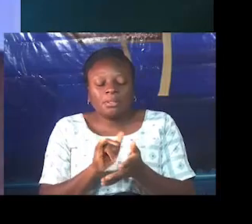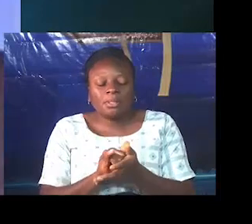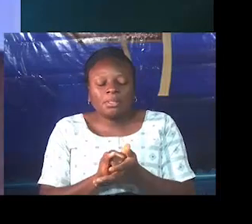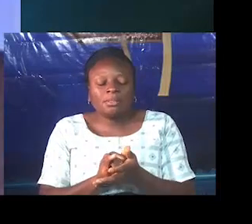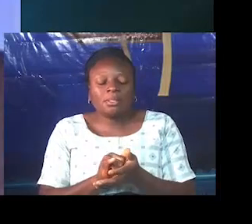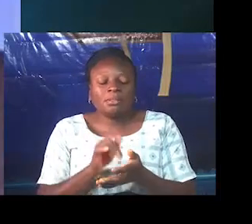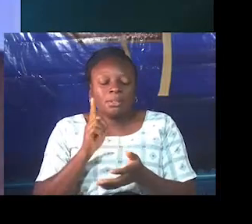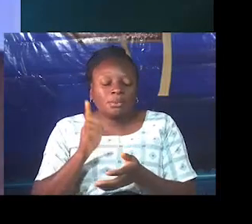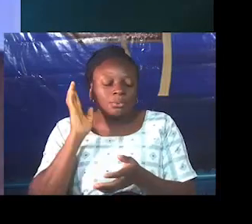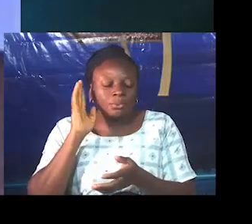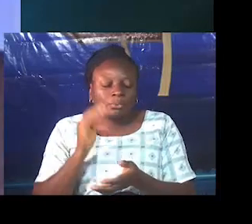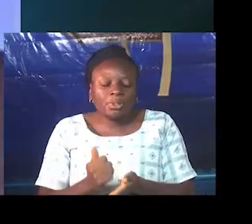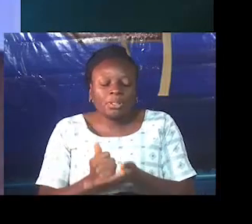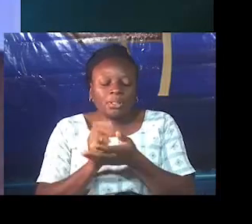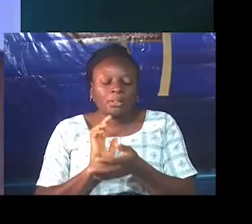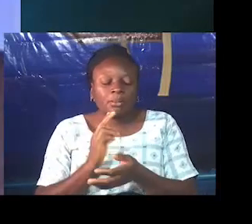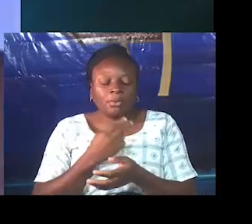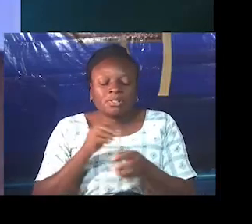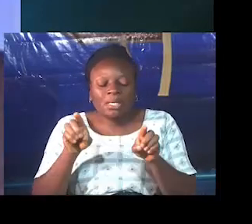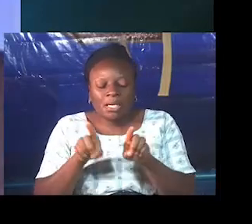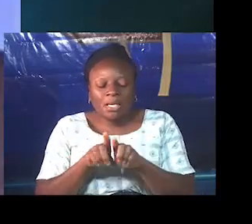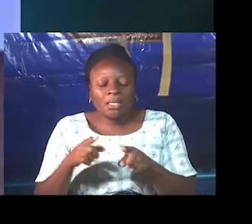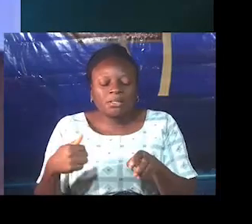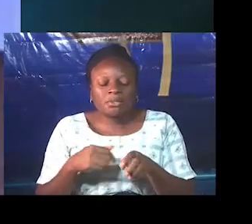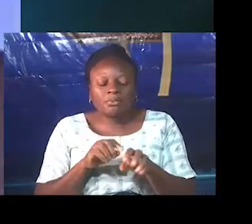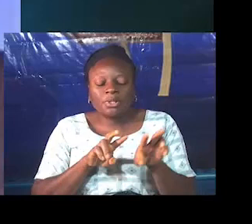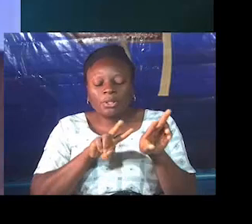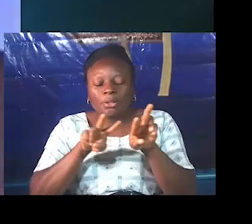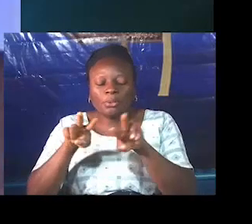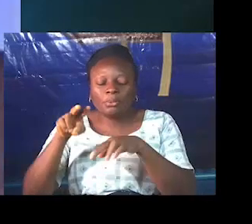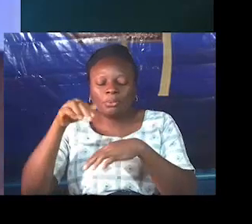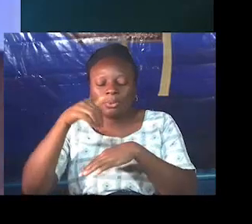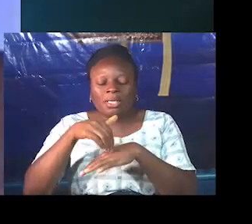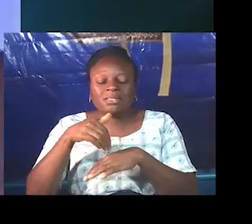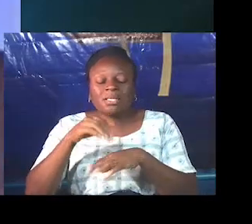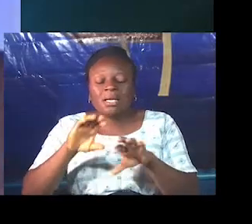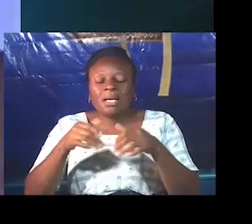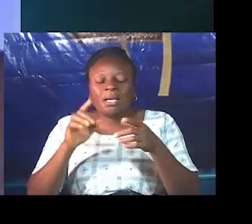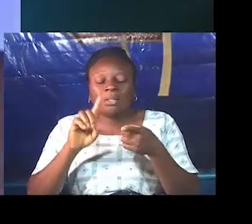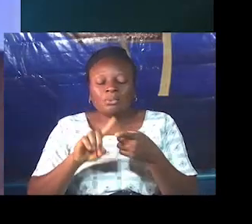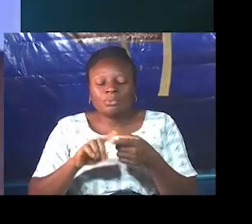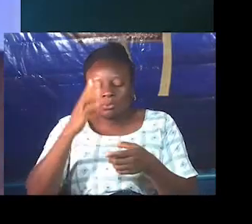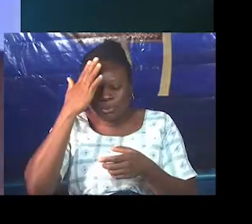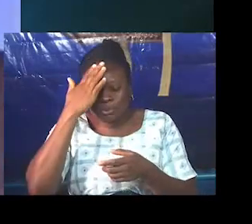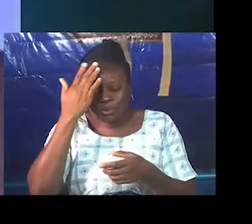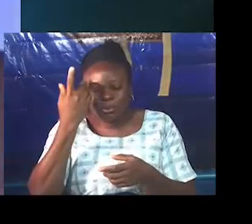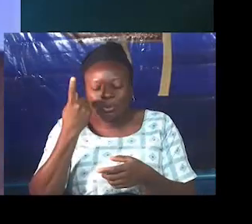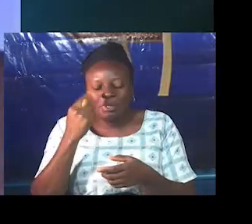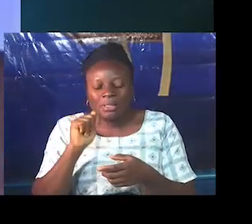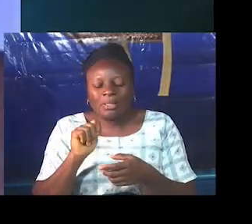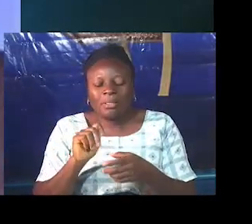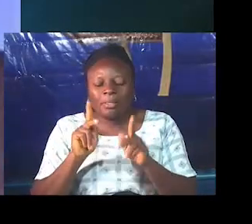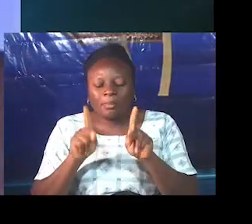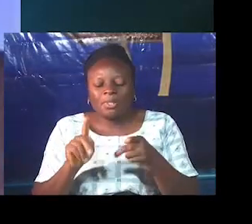the specific person that you have arranged for your children, we want to pray that there will be